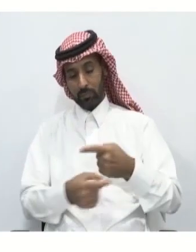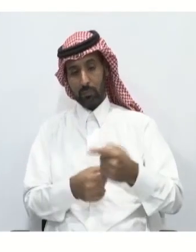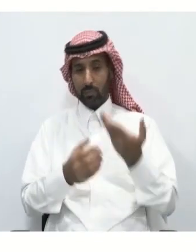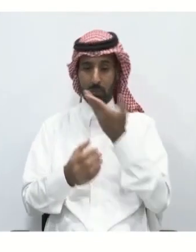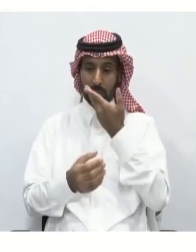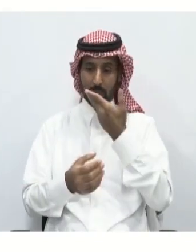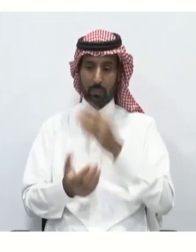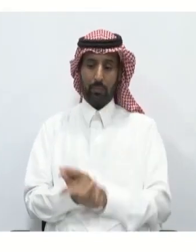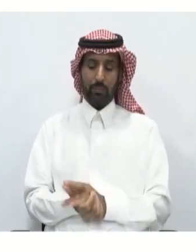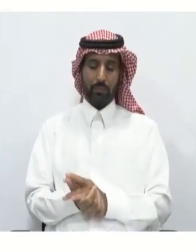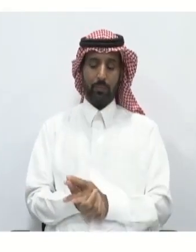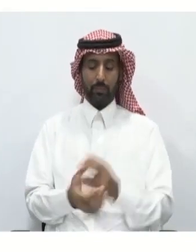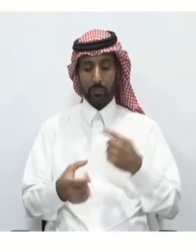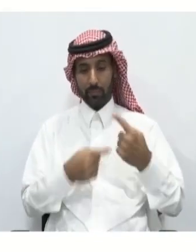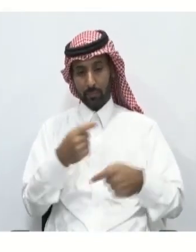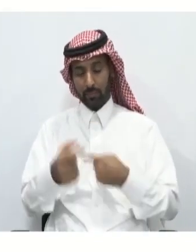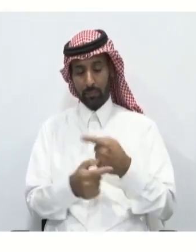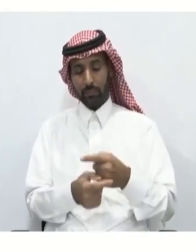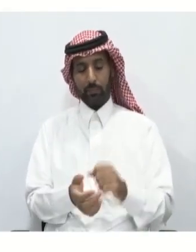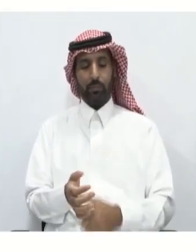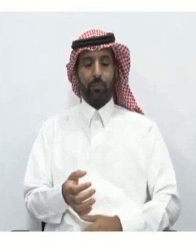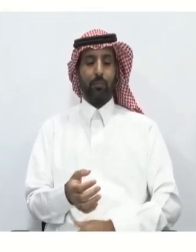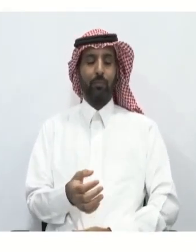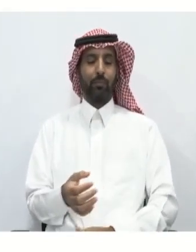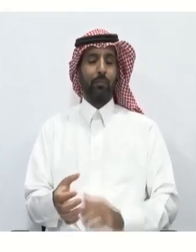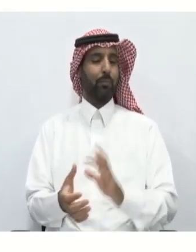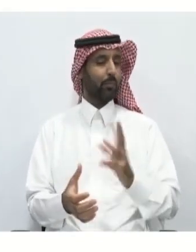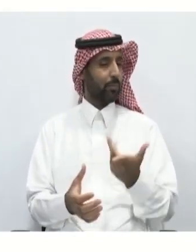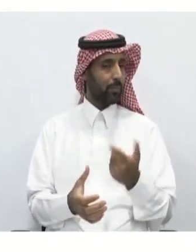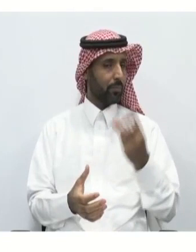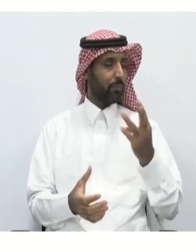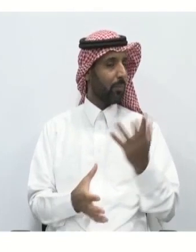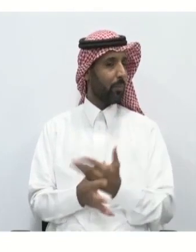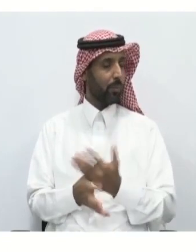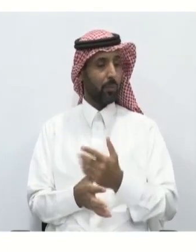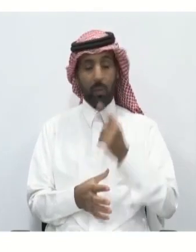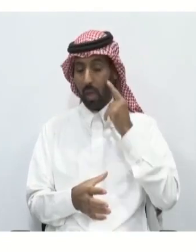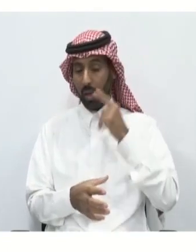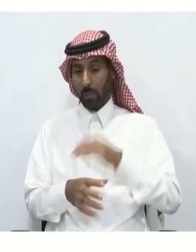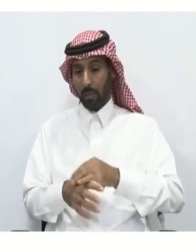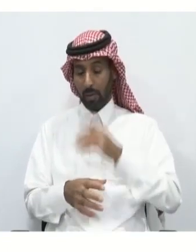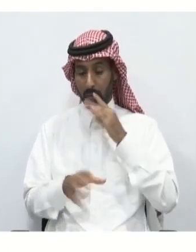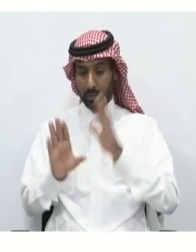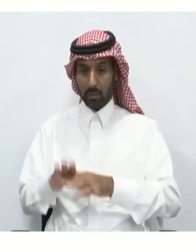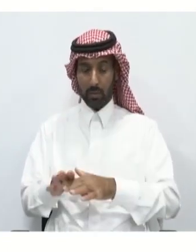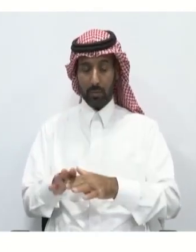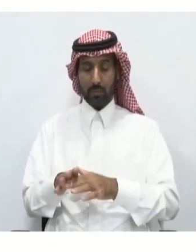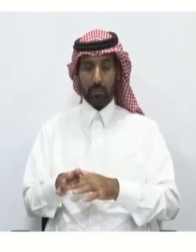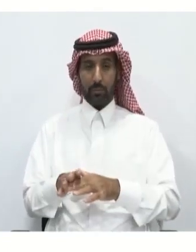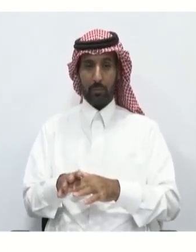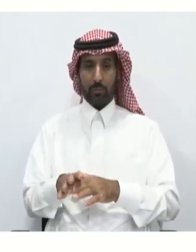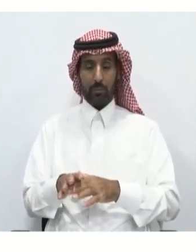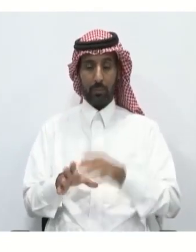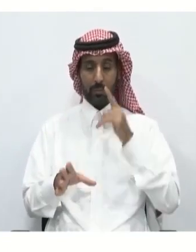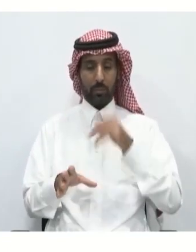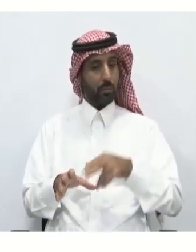save water. All of this is eco-friendly. Why shouldn't people stay there if they aren't physically fit? You have